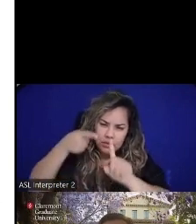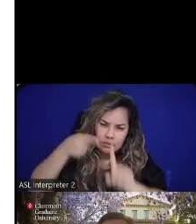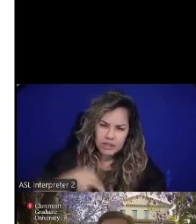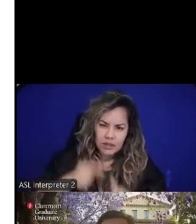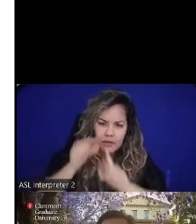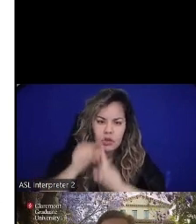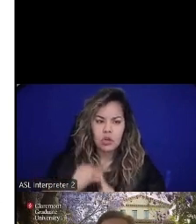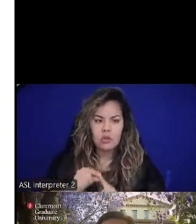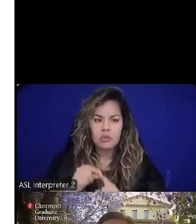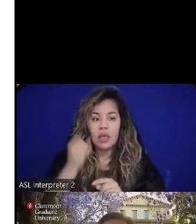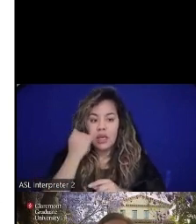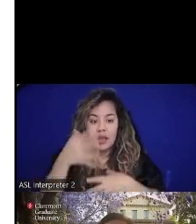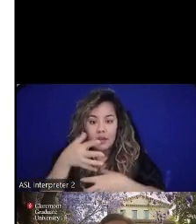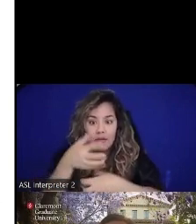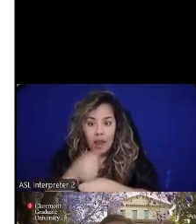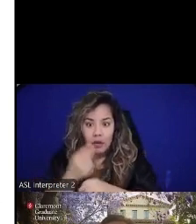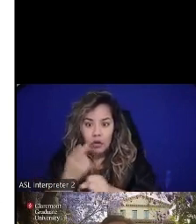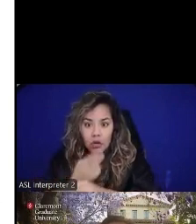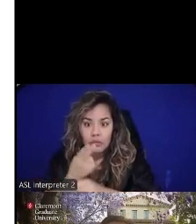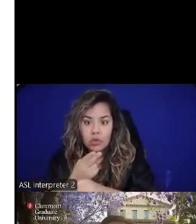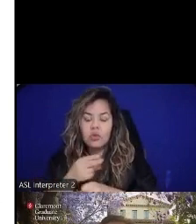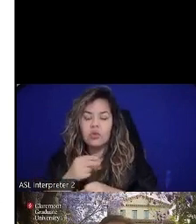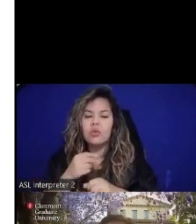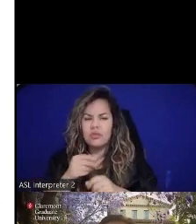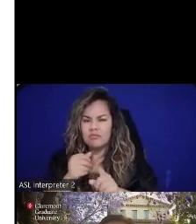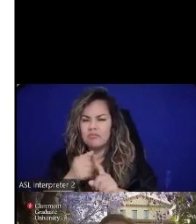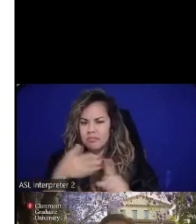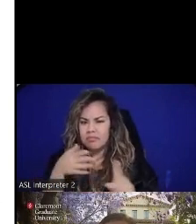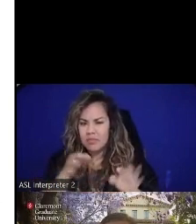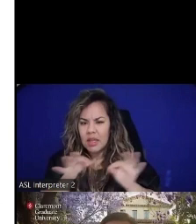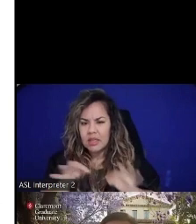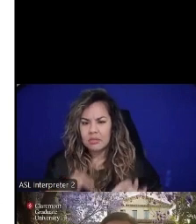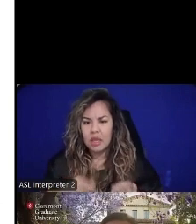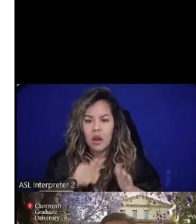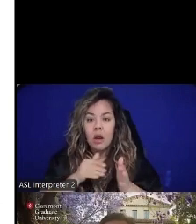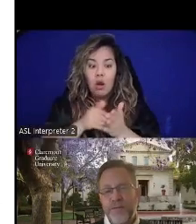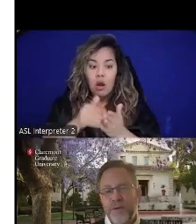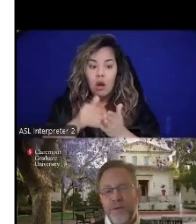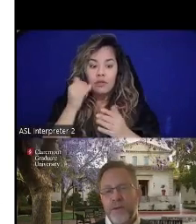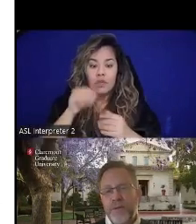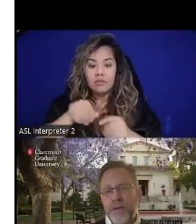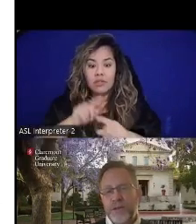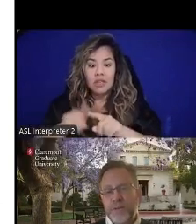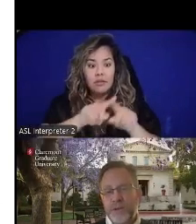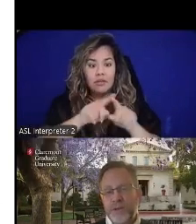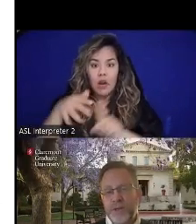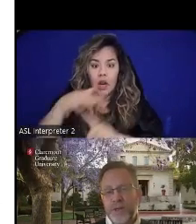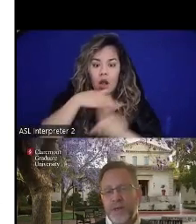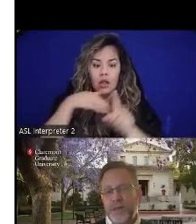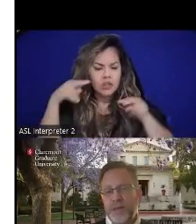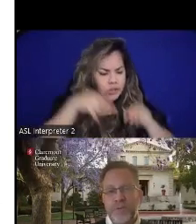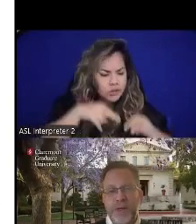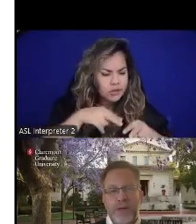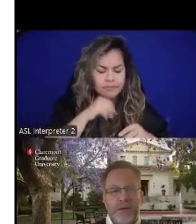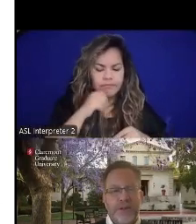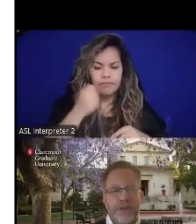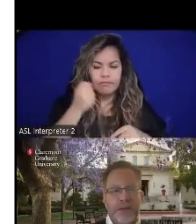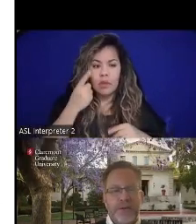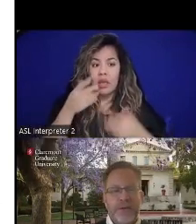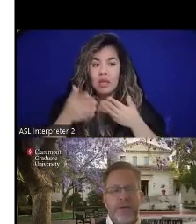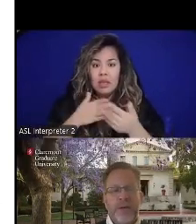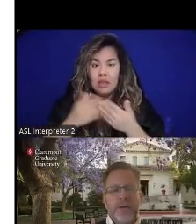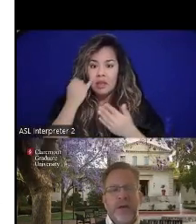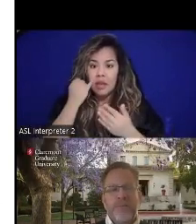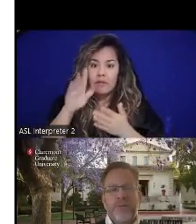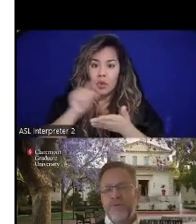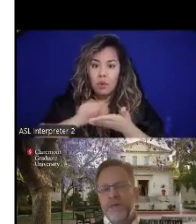and acronyms because those often don't translate well across contexts. Even if the manuscript is in English, we may not understand